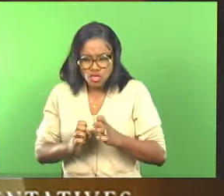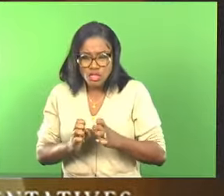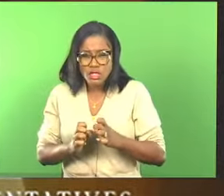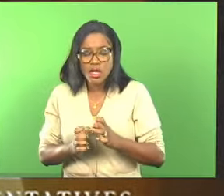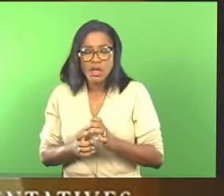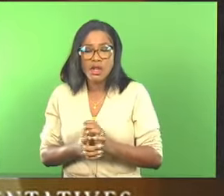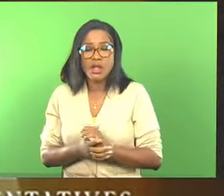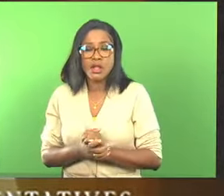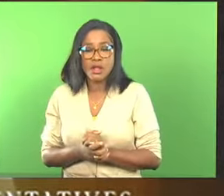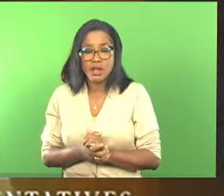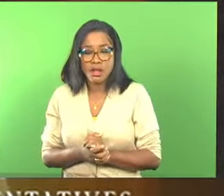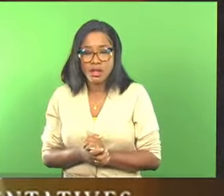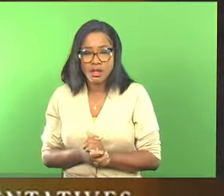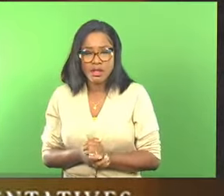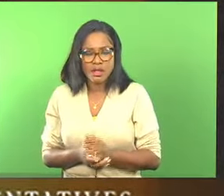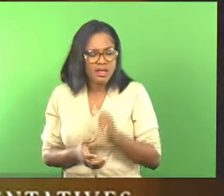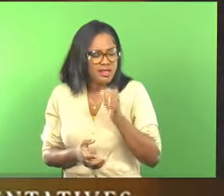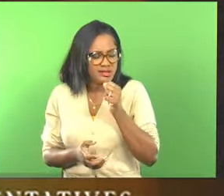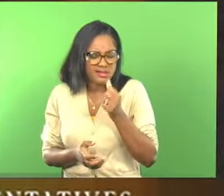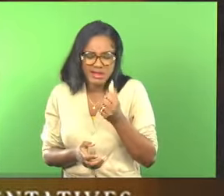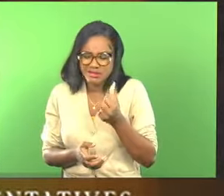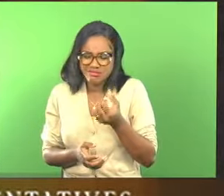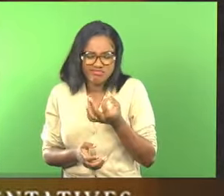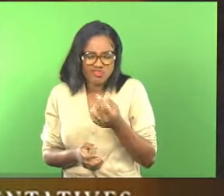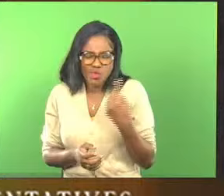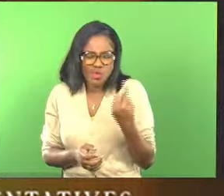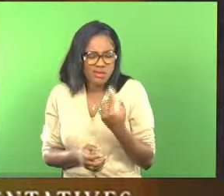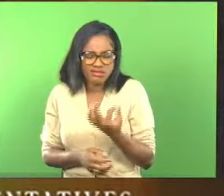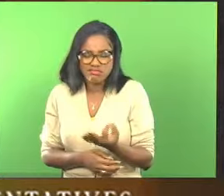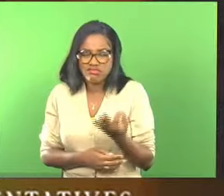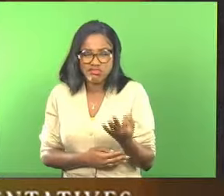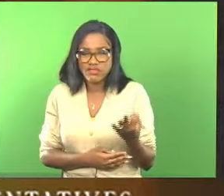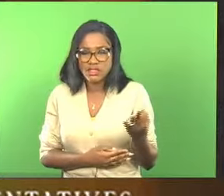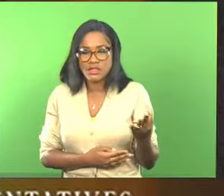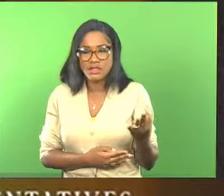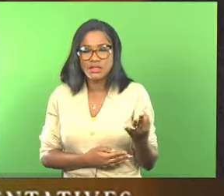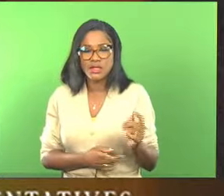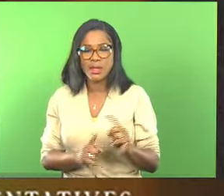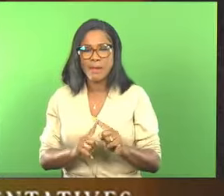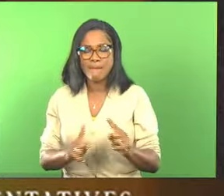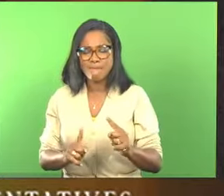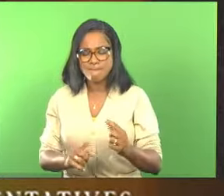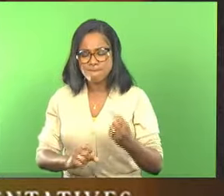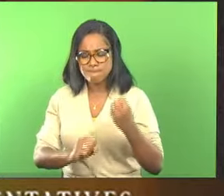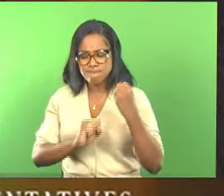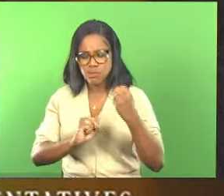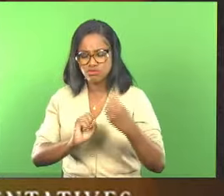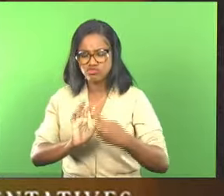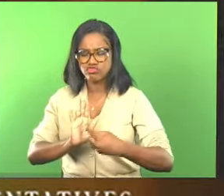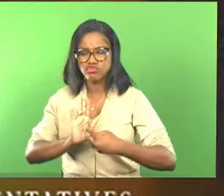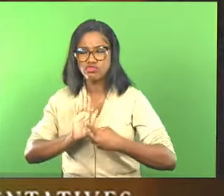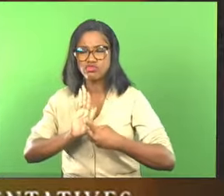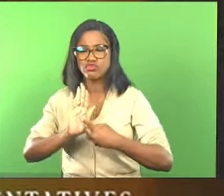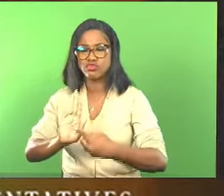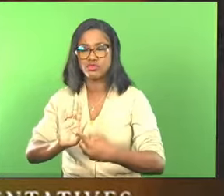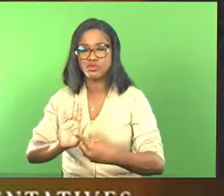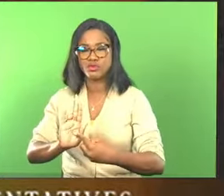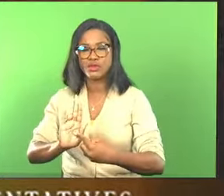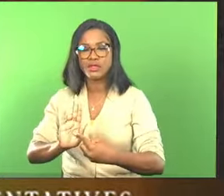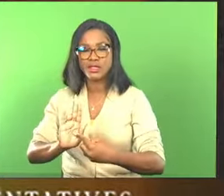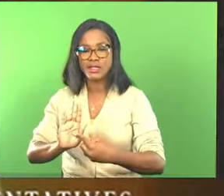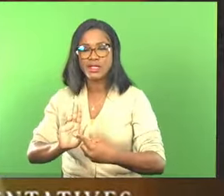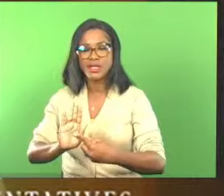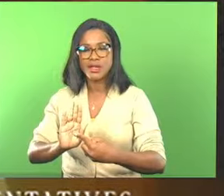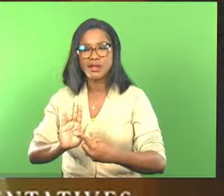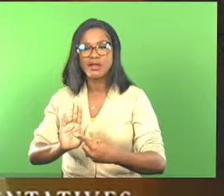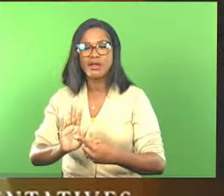That chair is not just a piece of furniture, but a powerful symbol of the